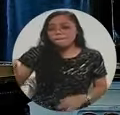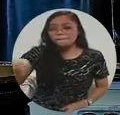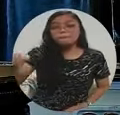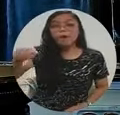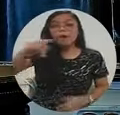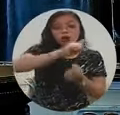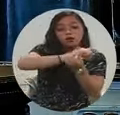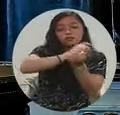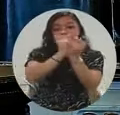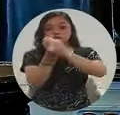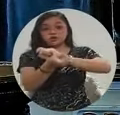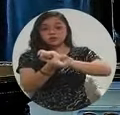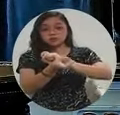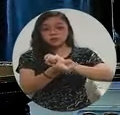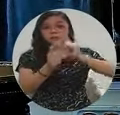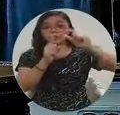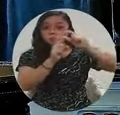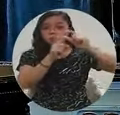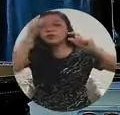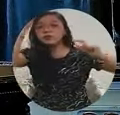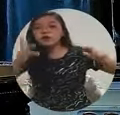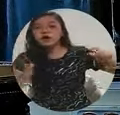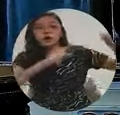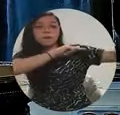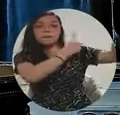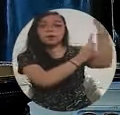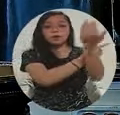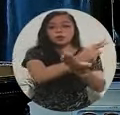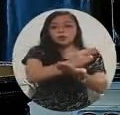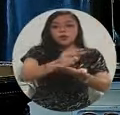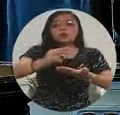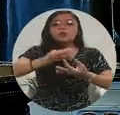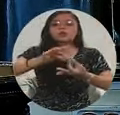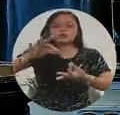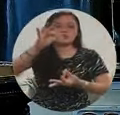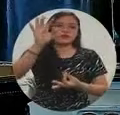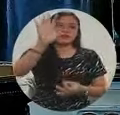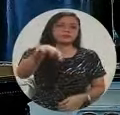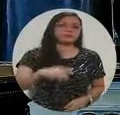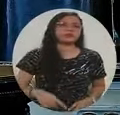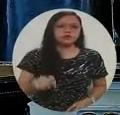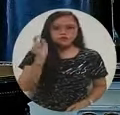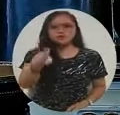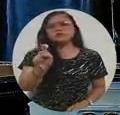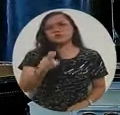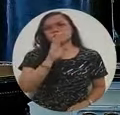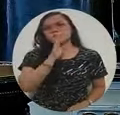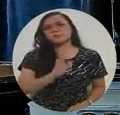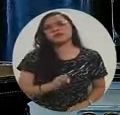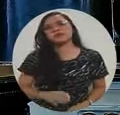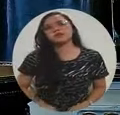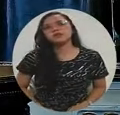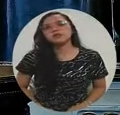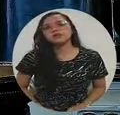was changed by the word of God. Paul was changed by the power of the Holy Spirit. And this is the way it should be.